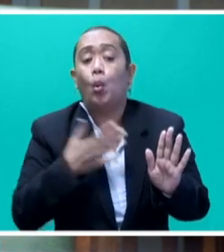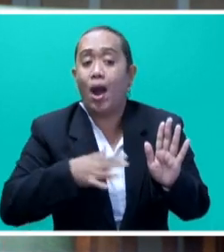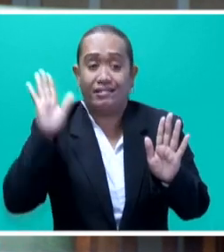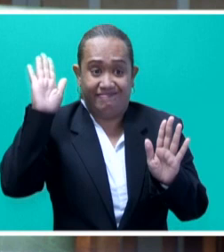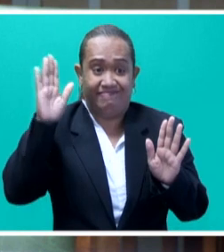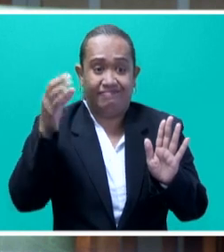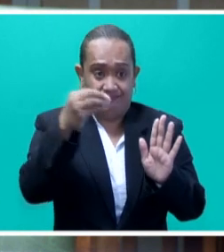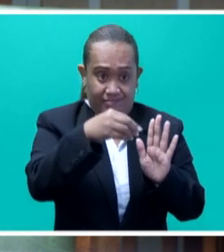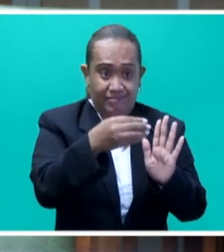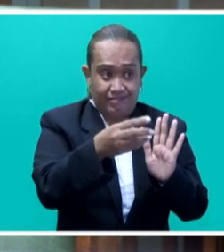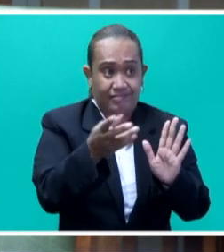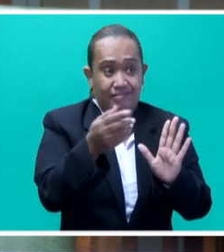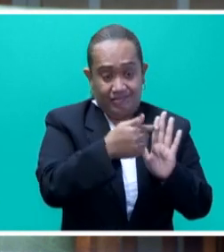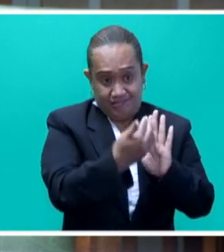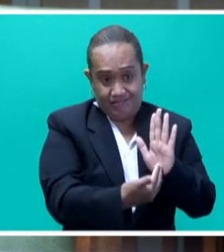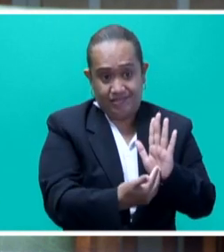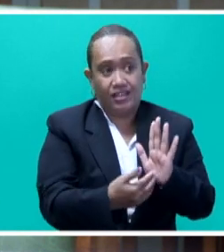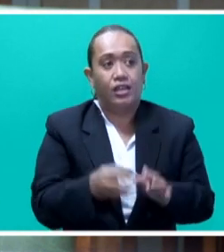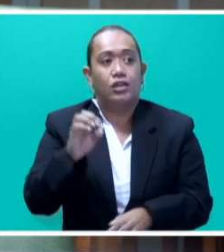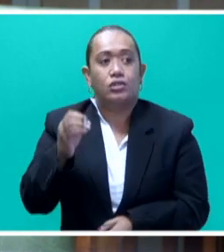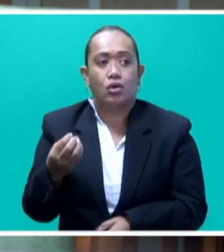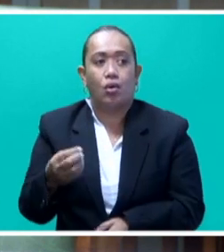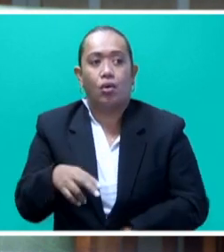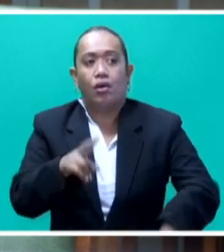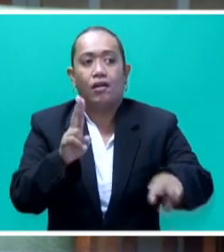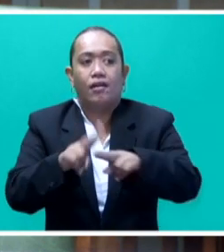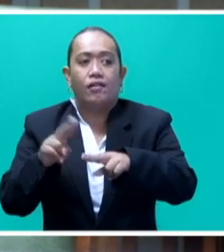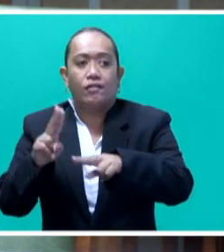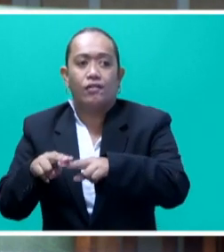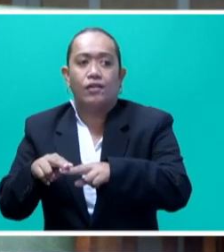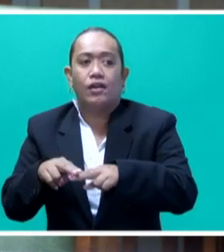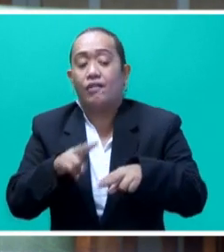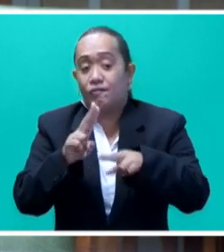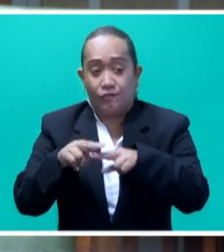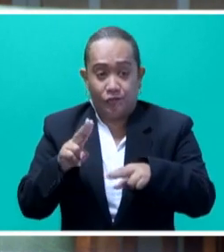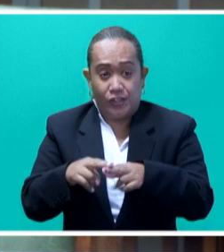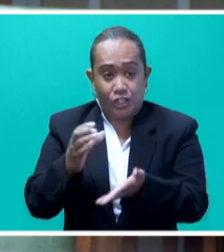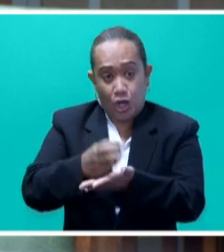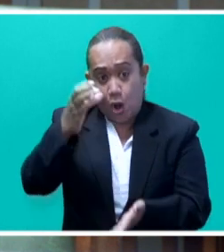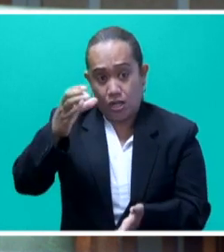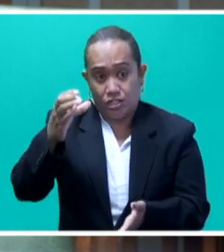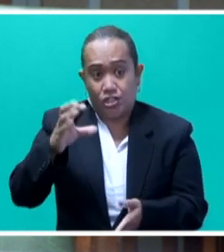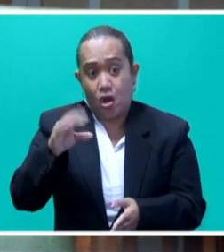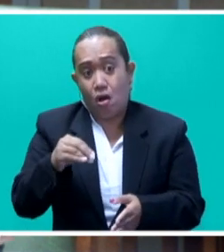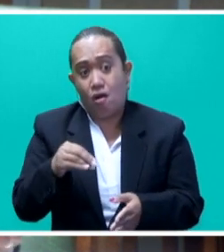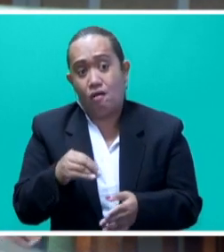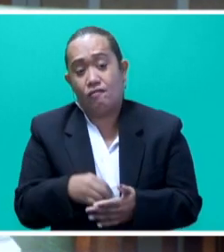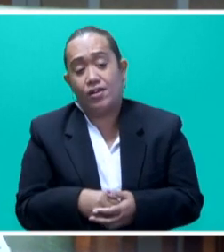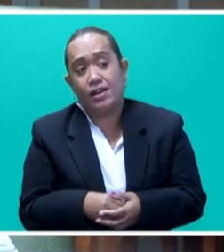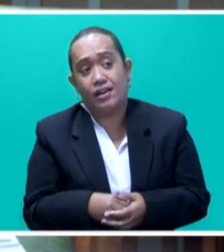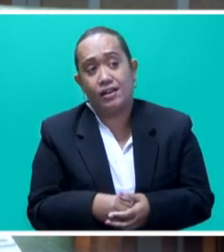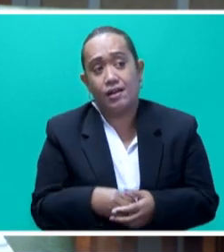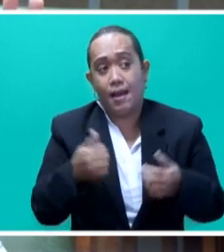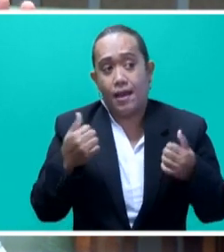of General Practitioners decided to do what we call a monopolistic move. They said that we